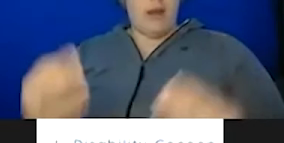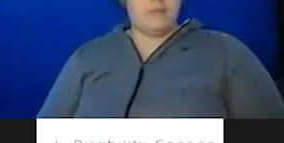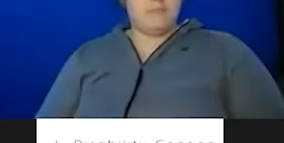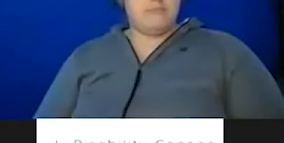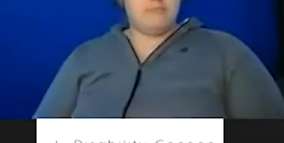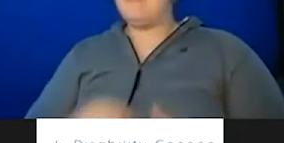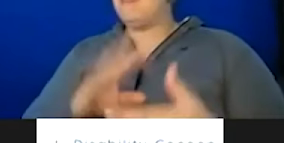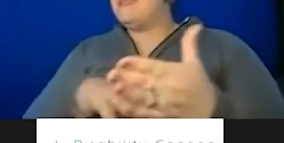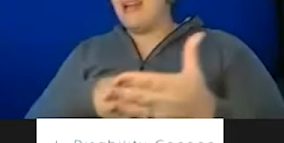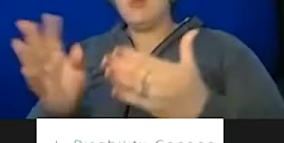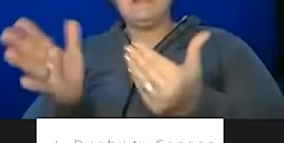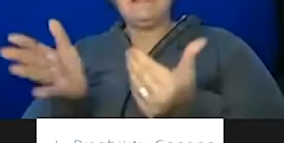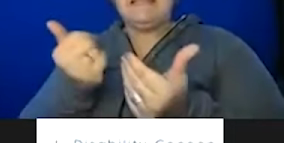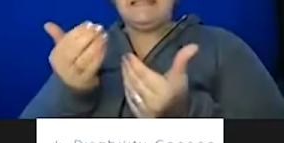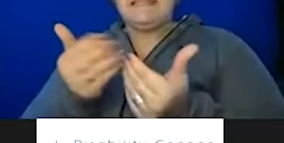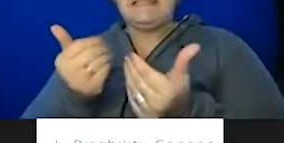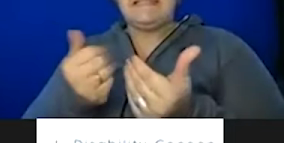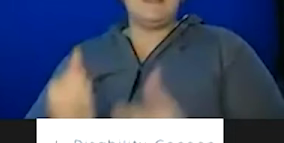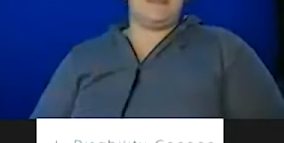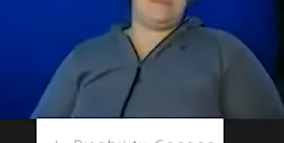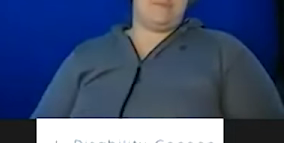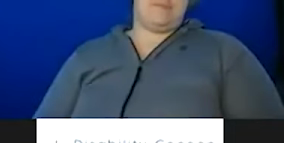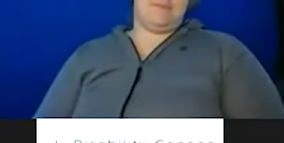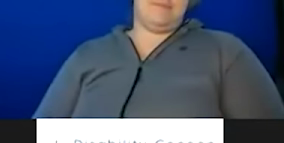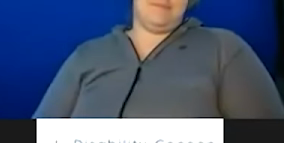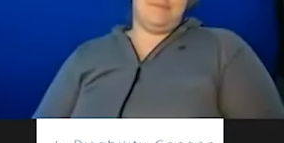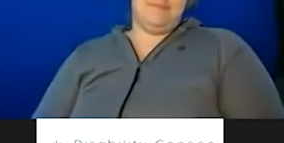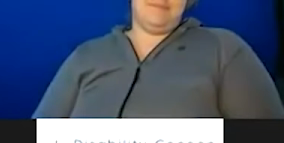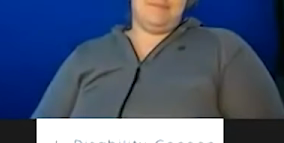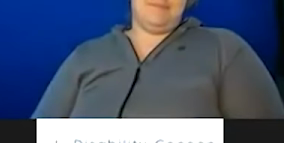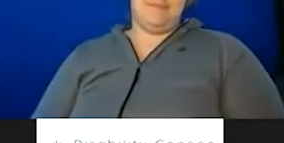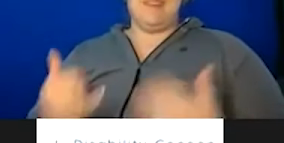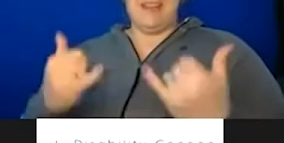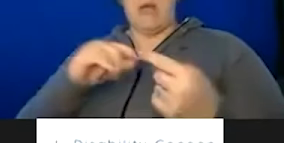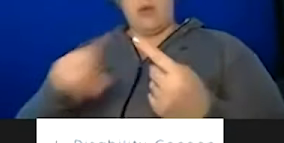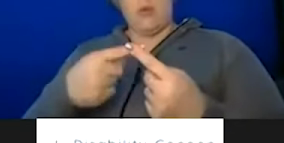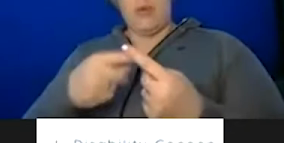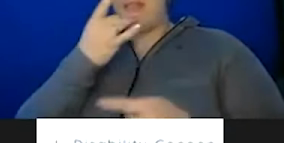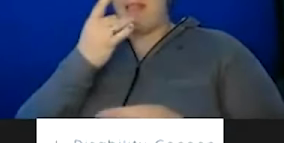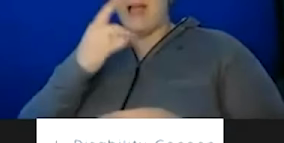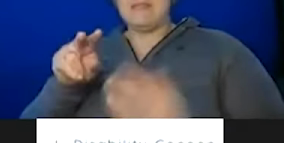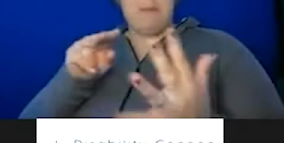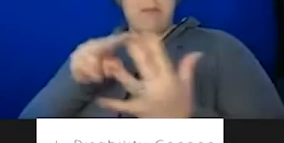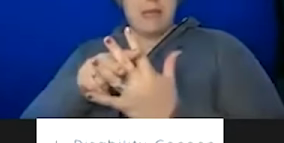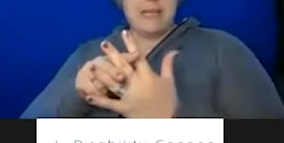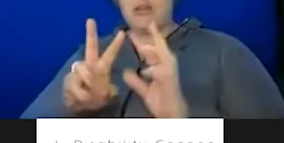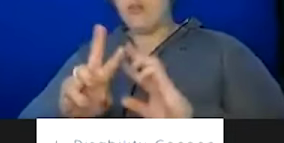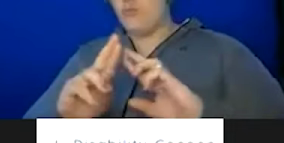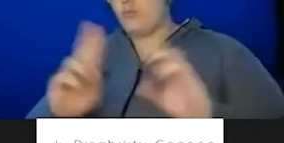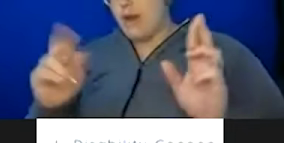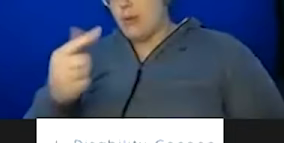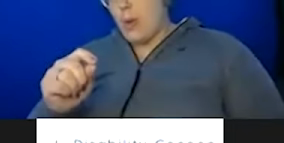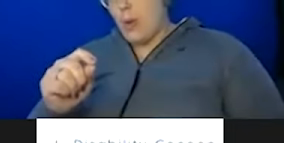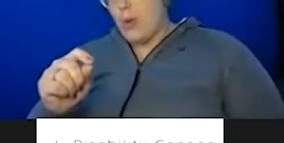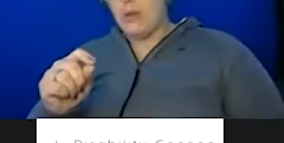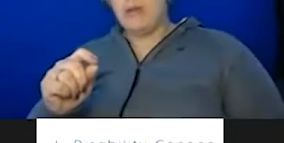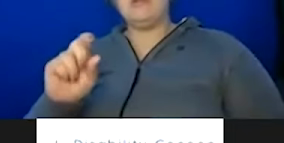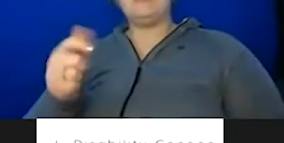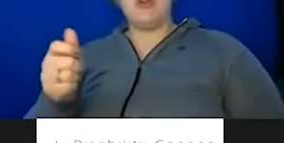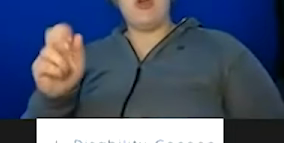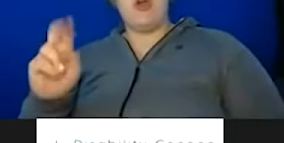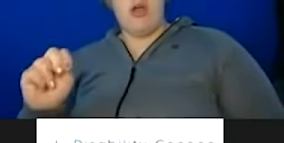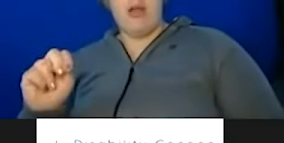easy. So now when this lamp is plugged in, ready to go, turn on at 5 o'clock at night, turn off